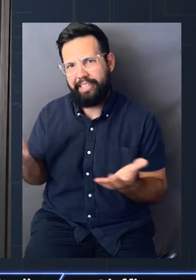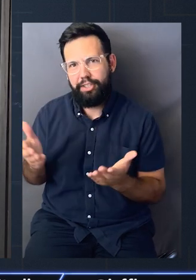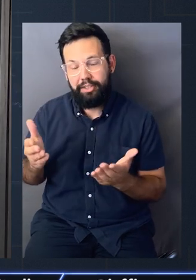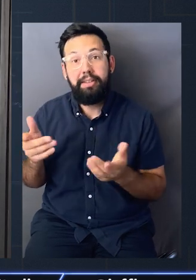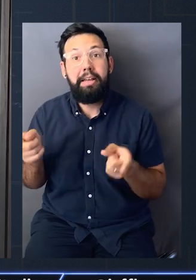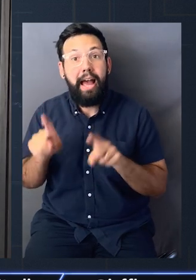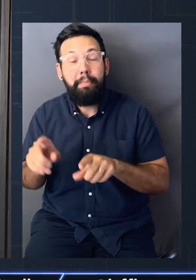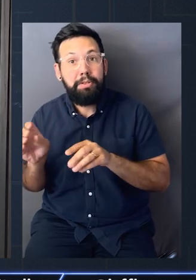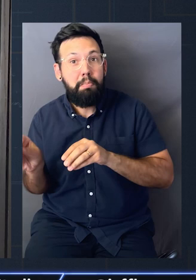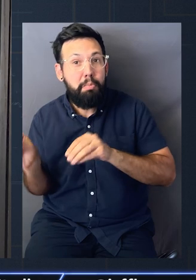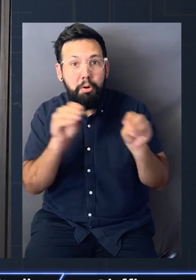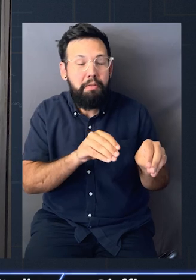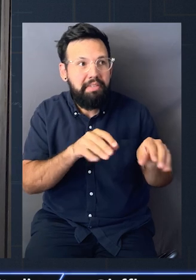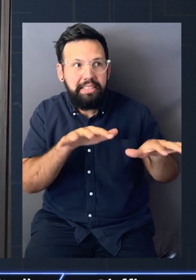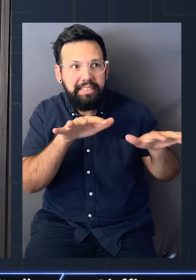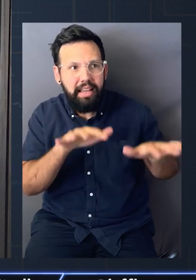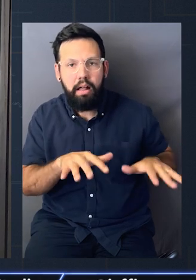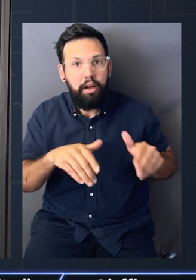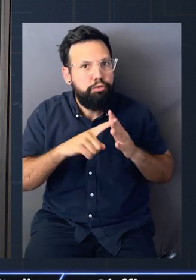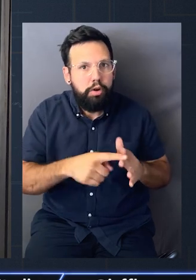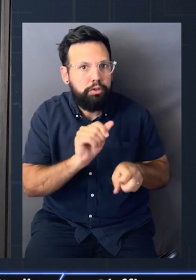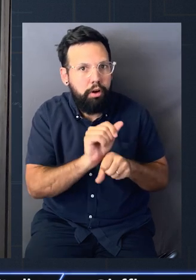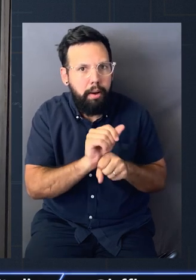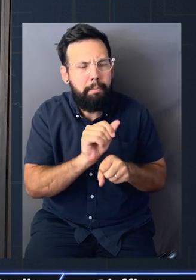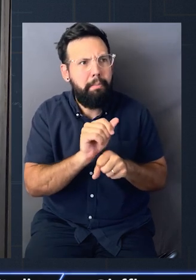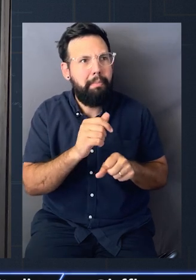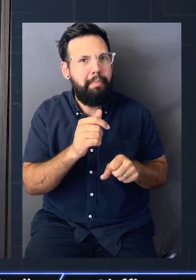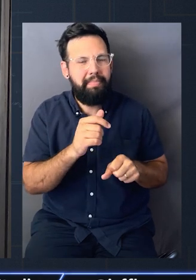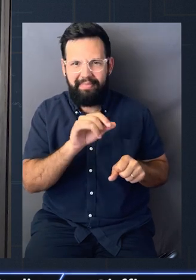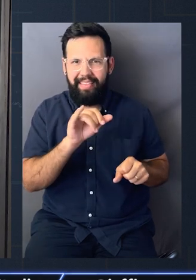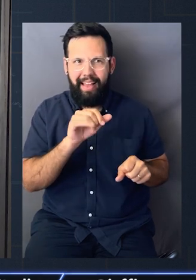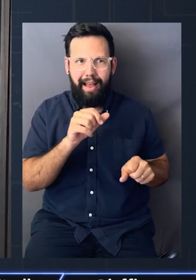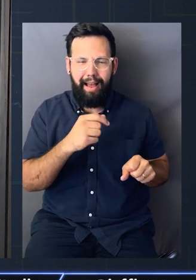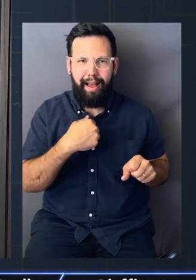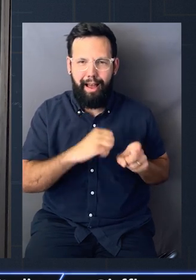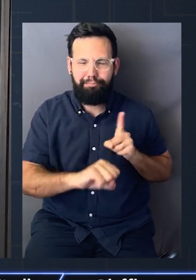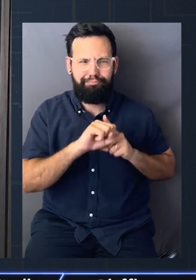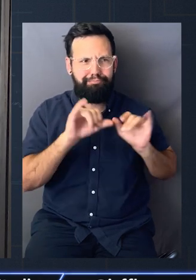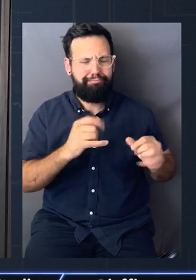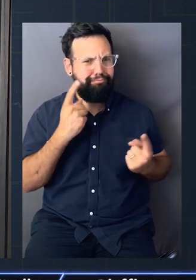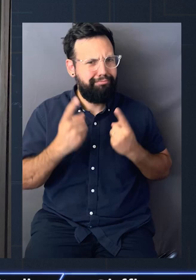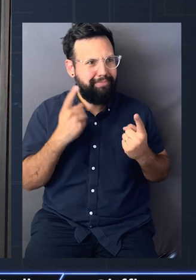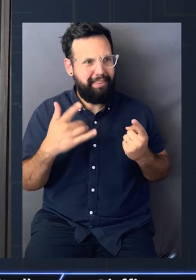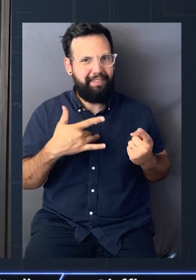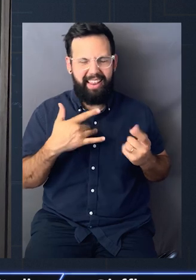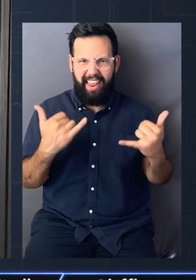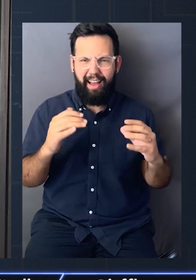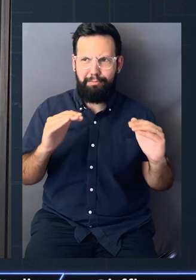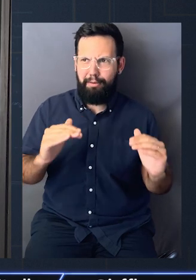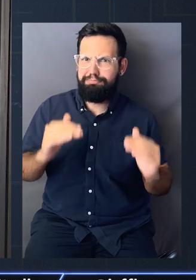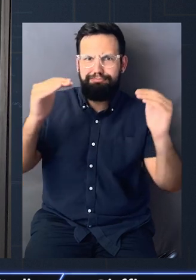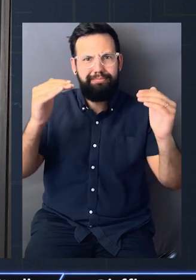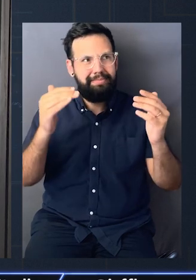settled in a little bit, and haven't even started my job yet. But I'm thinking, wow, it's kind of like I'm now kind of in the big time.